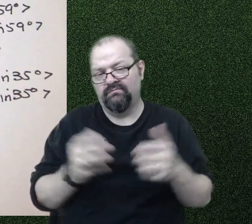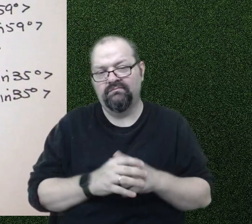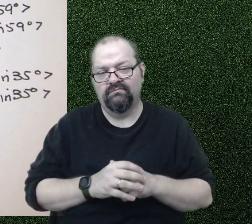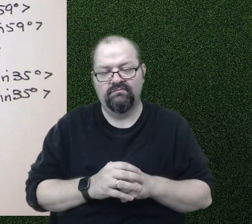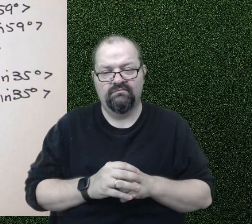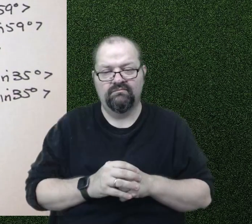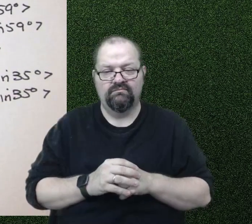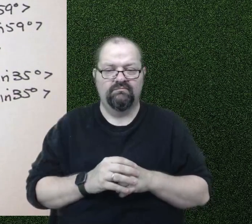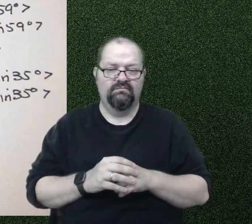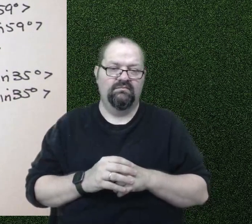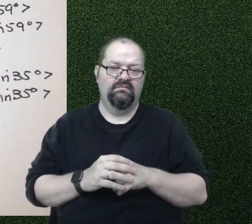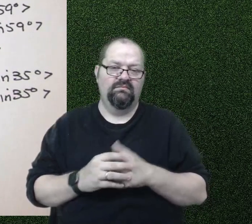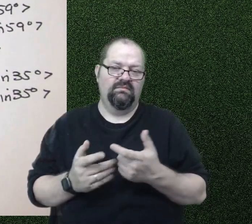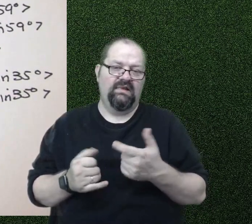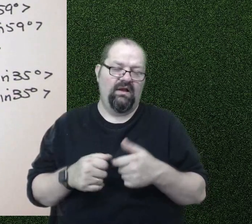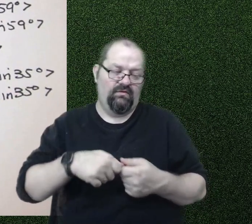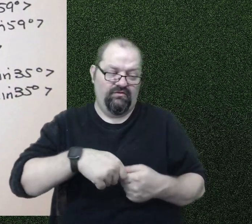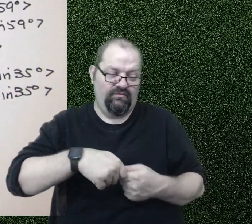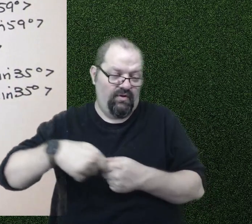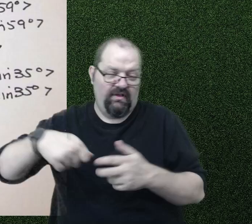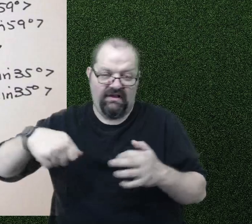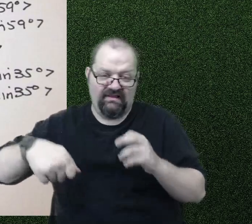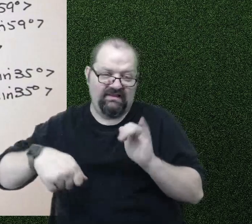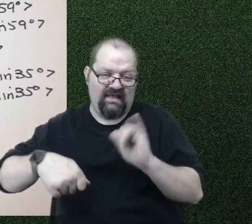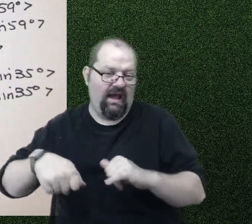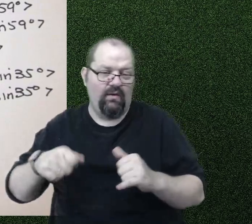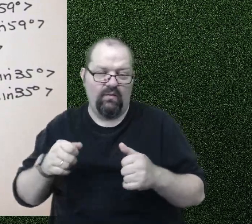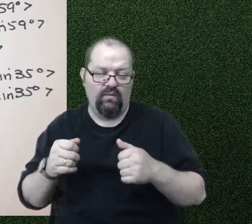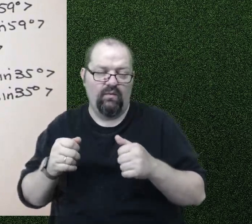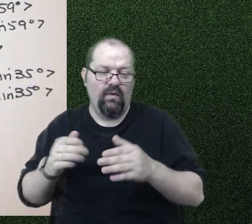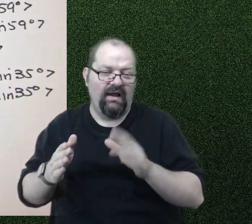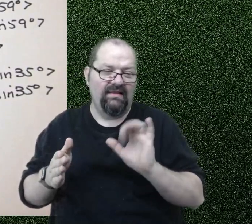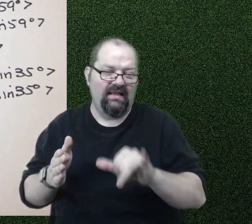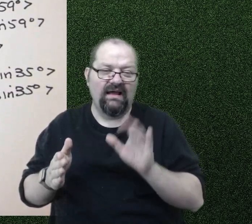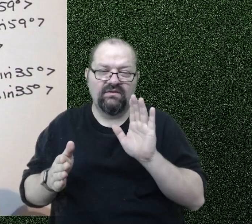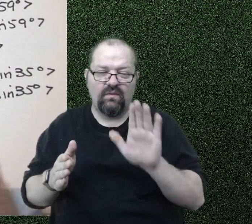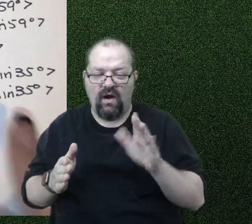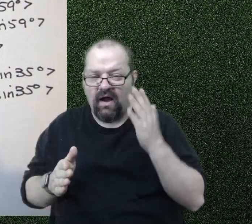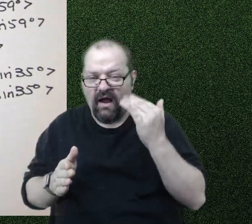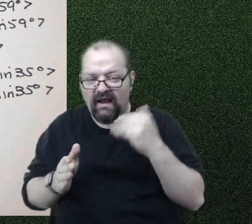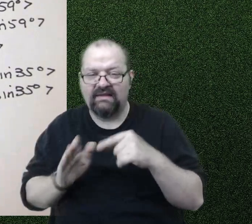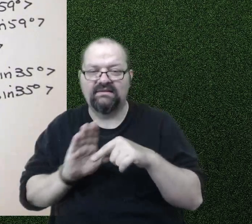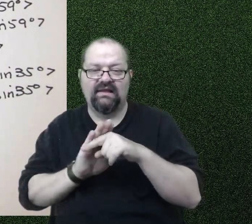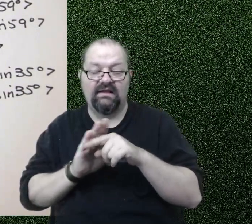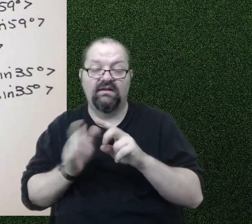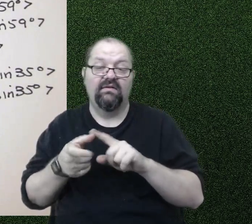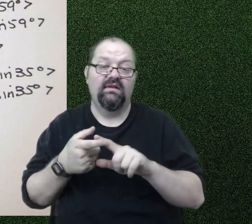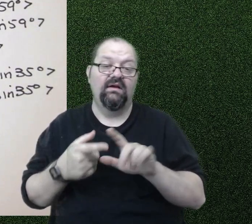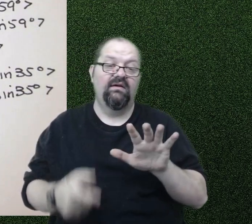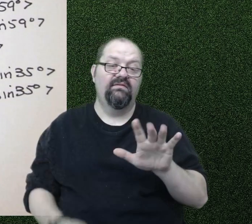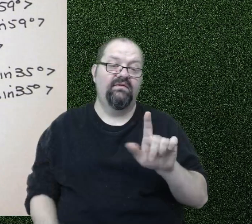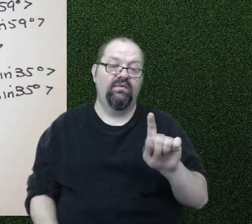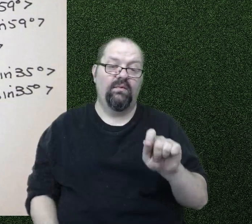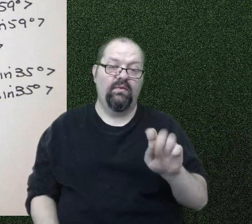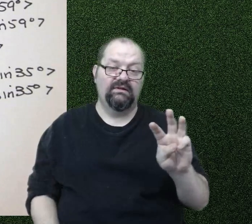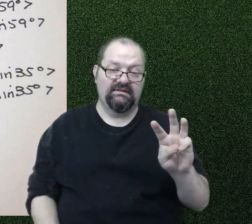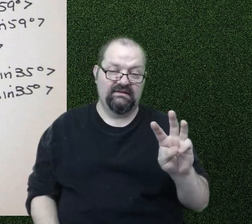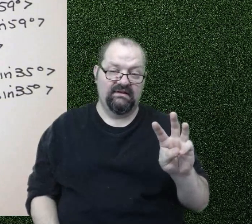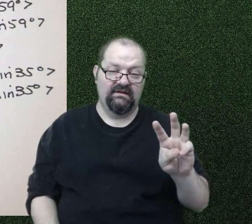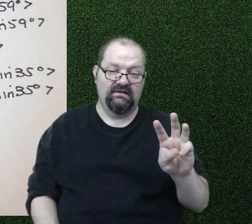pounds are units of force and it's pulling us that way. That's why it's negative. And then the 51.6 over here